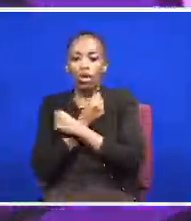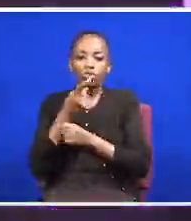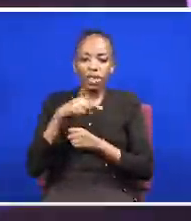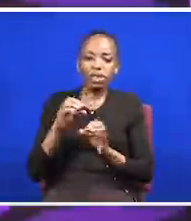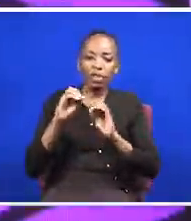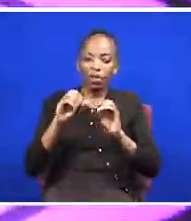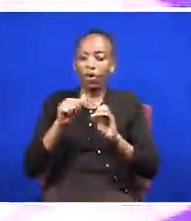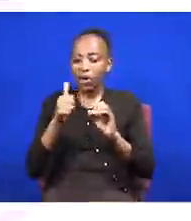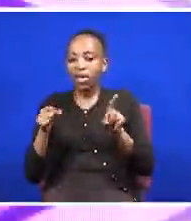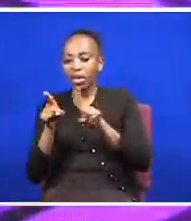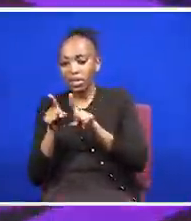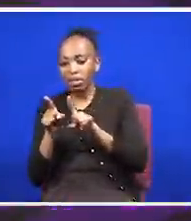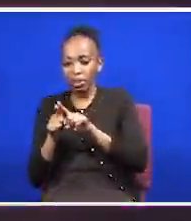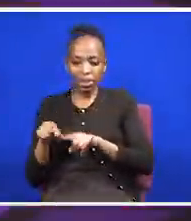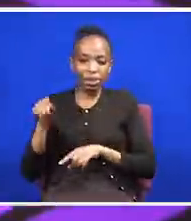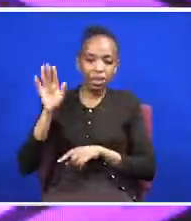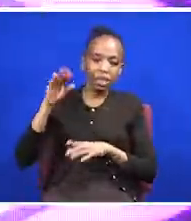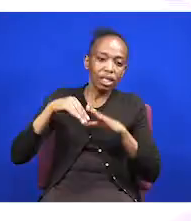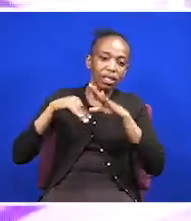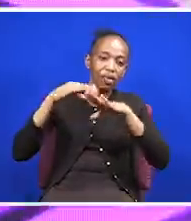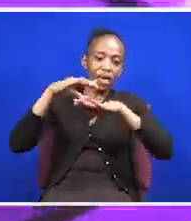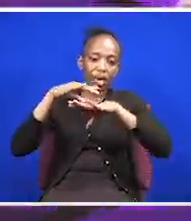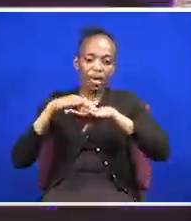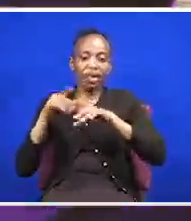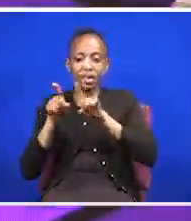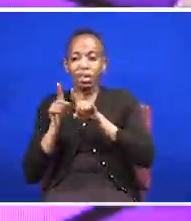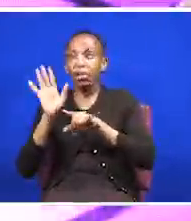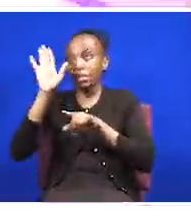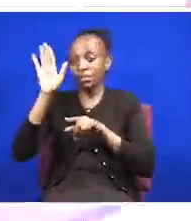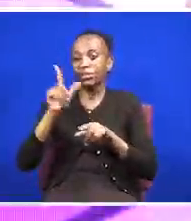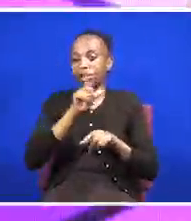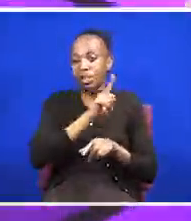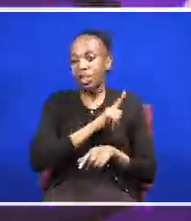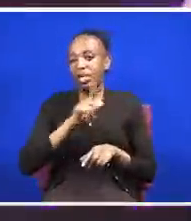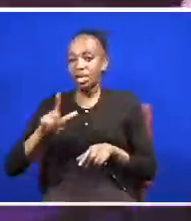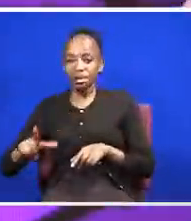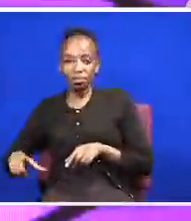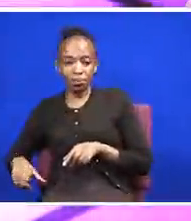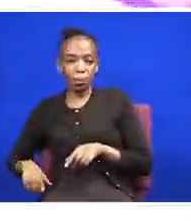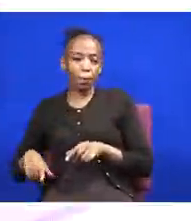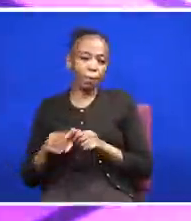Anayetupenda, hakuna mwingine duniani zaidi yake Bwana.